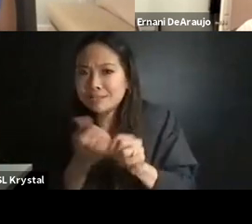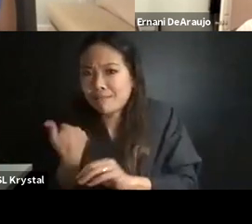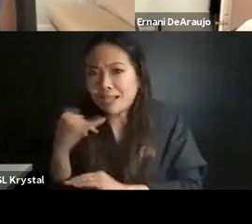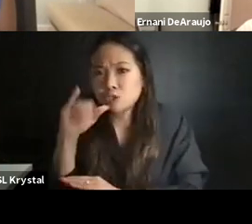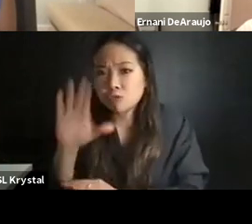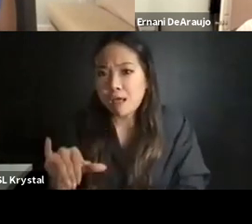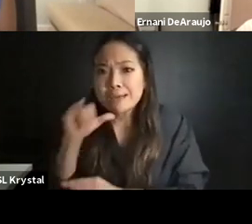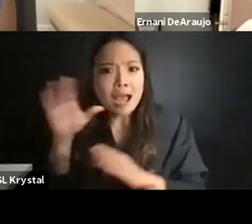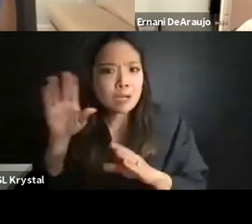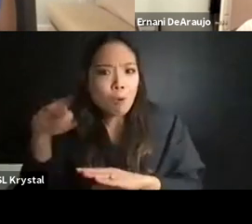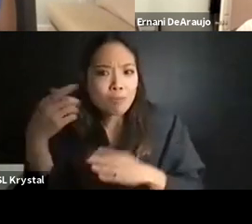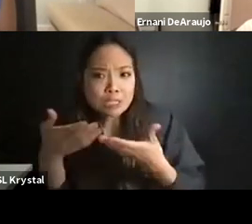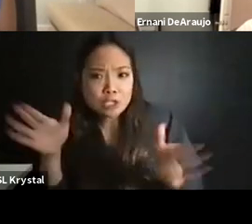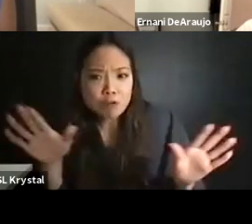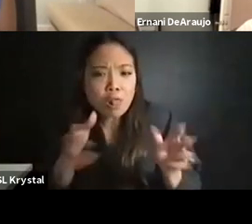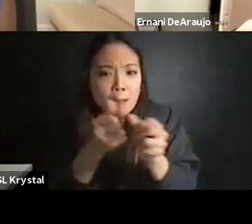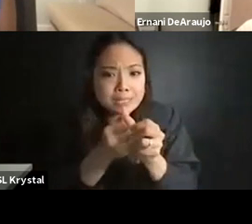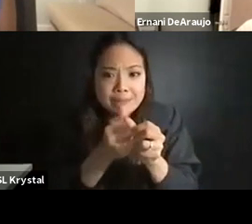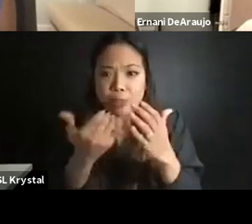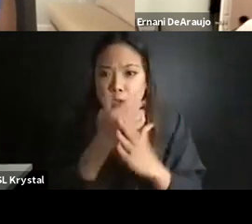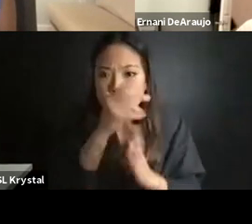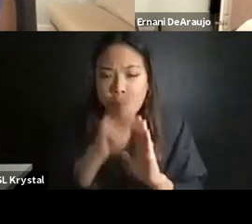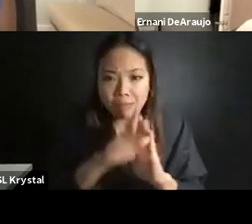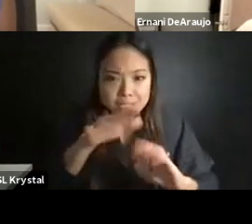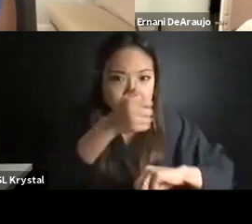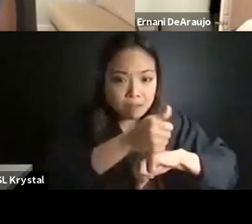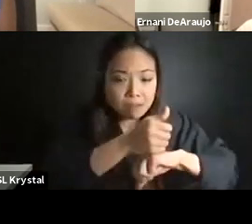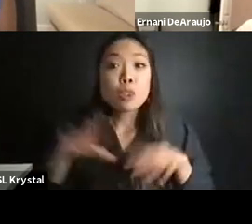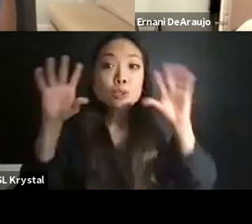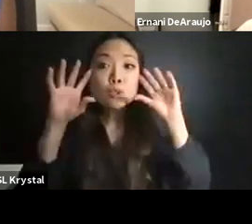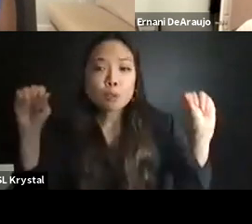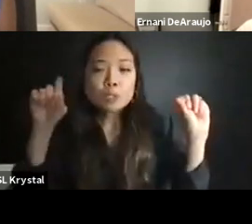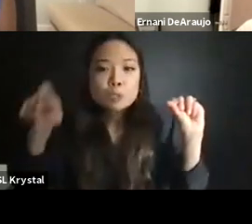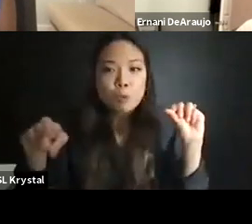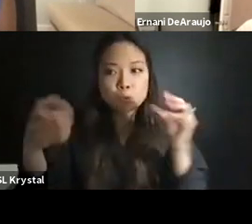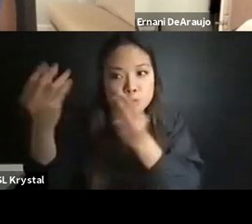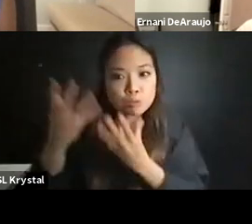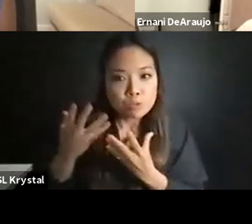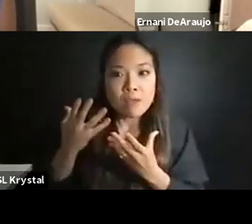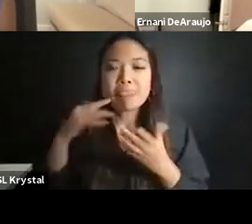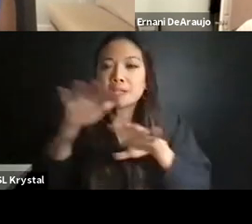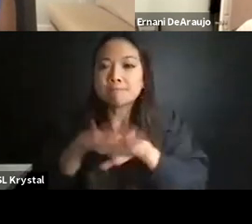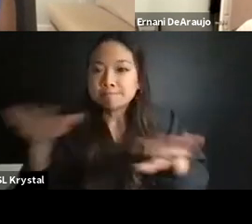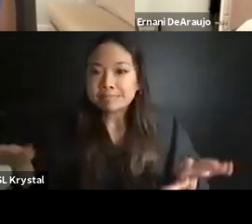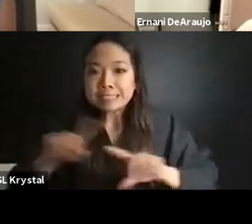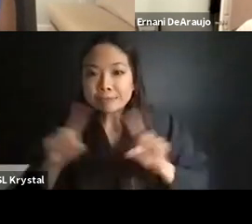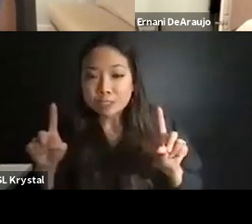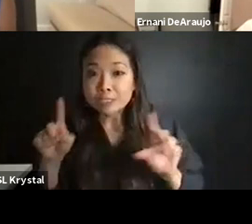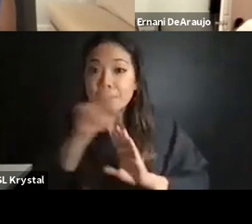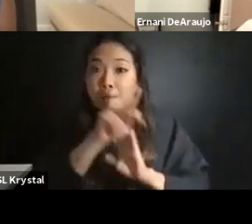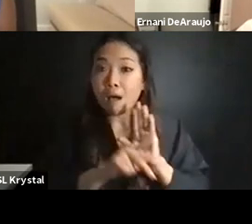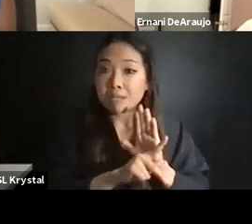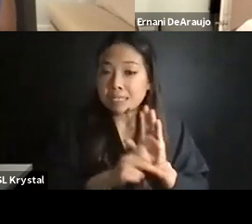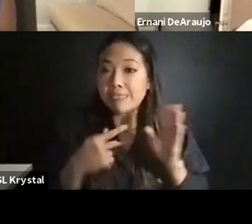new policy is being implemented the superintendent is expected to specifically address the really significant differences between the policy that was ultimately